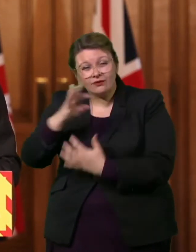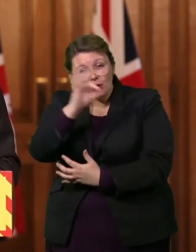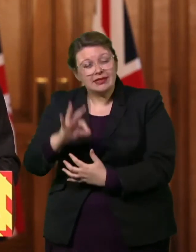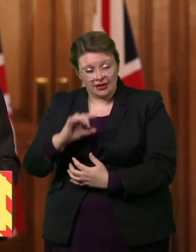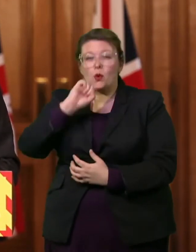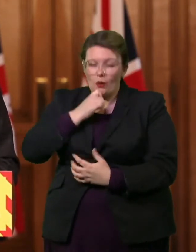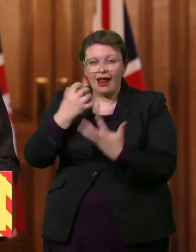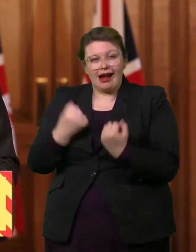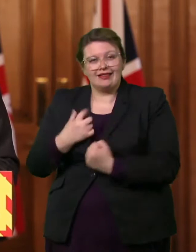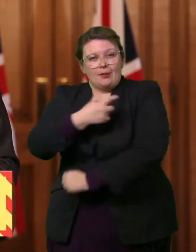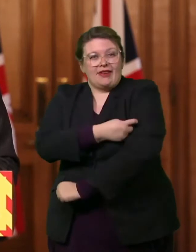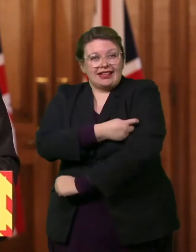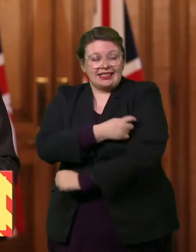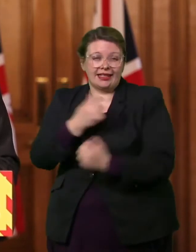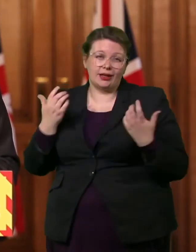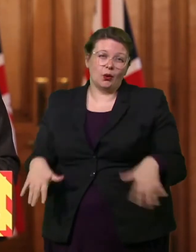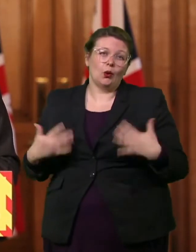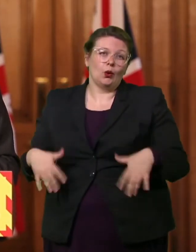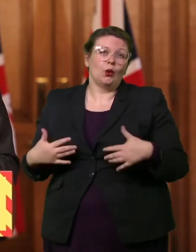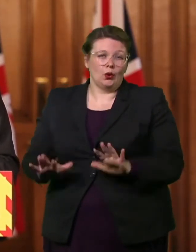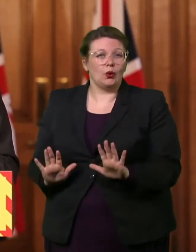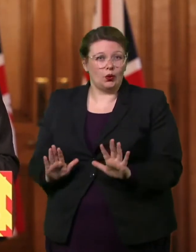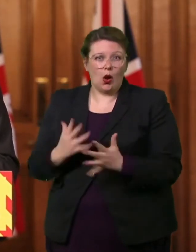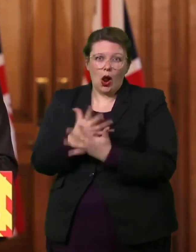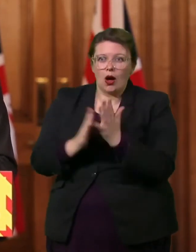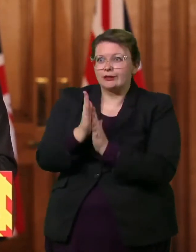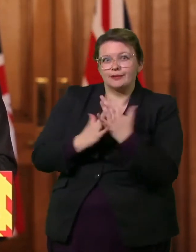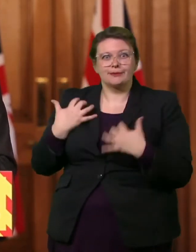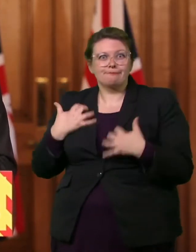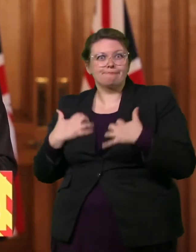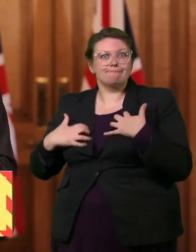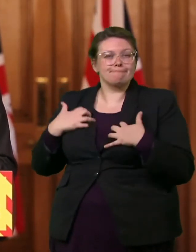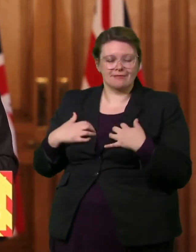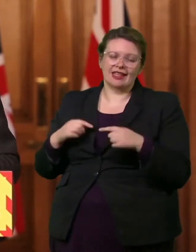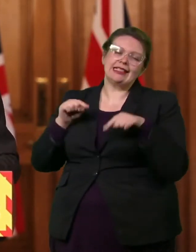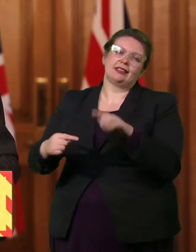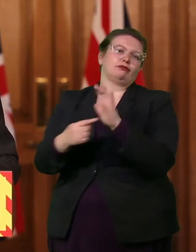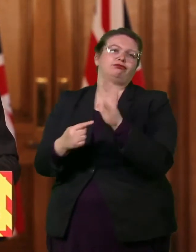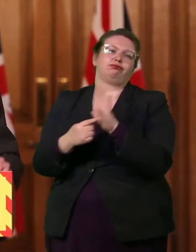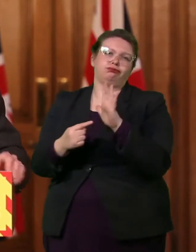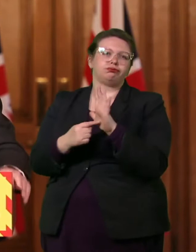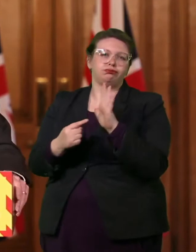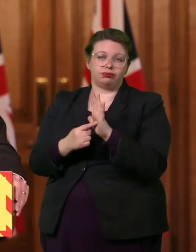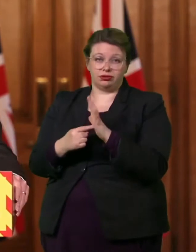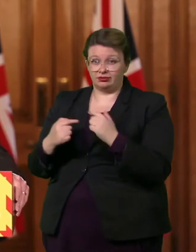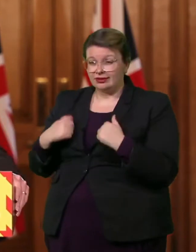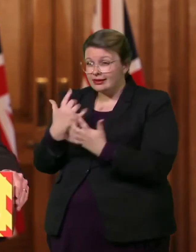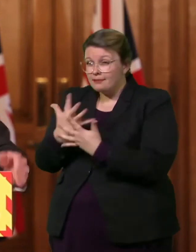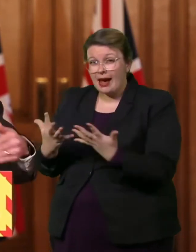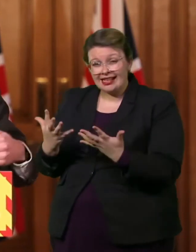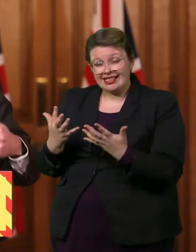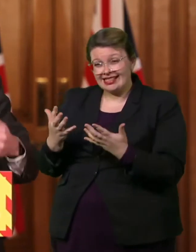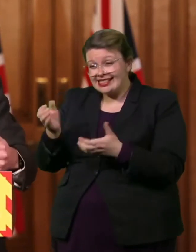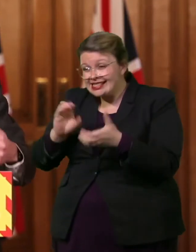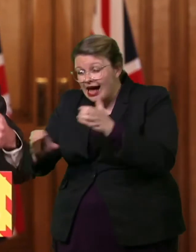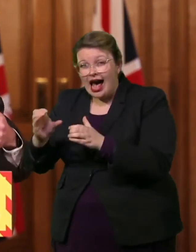much enthusiasm for this jab, and it's testament to colleagues who've worked so hard to build the confidence in the jab and make it